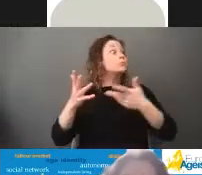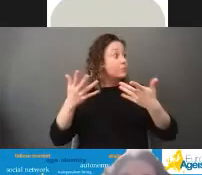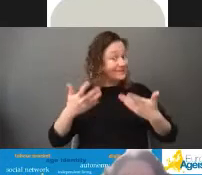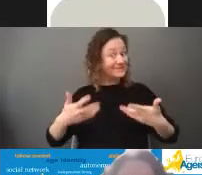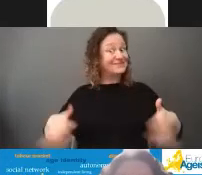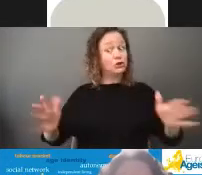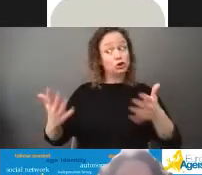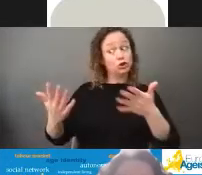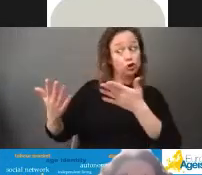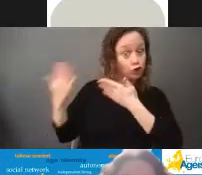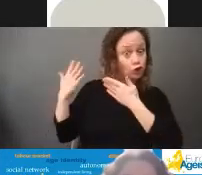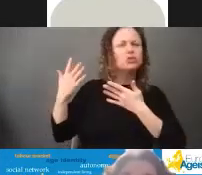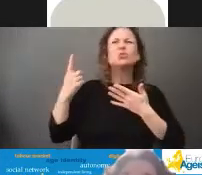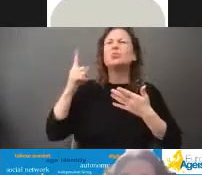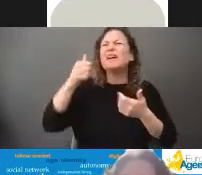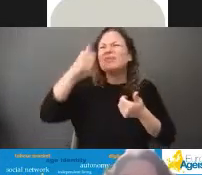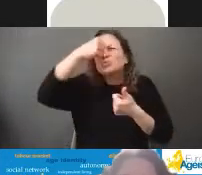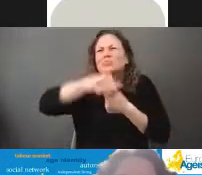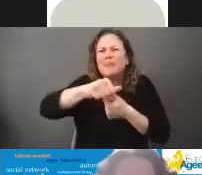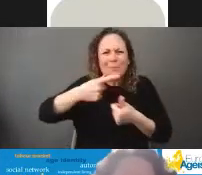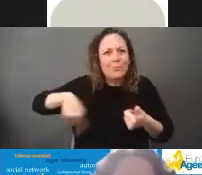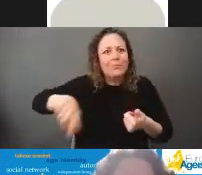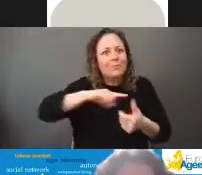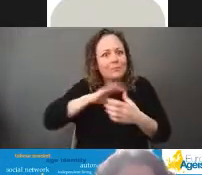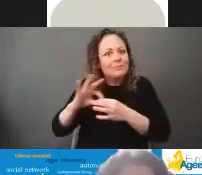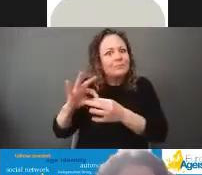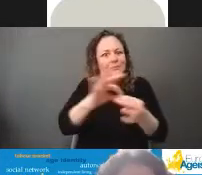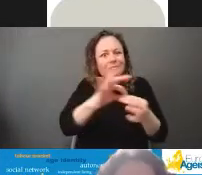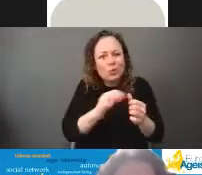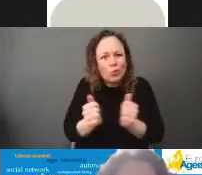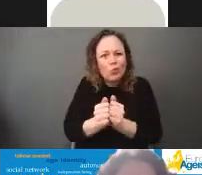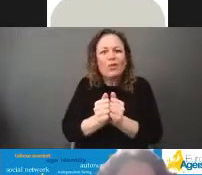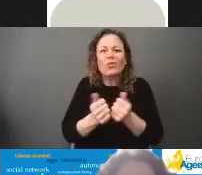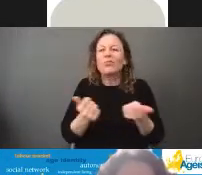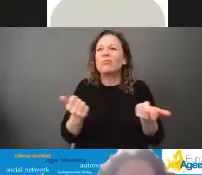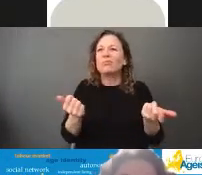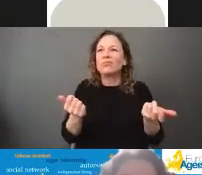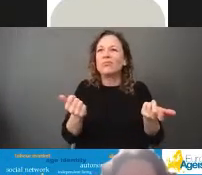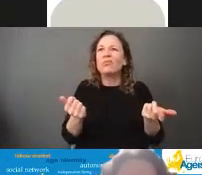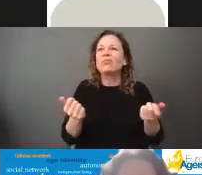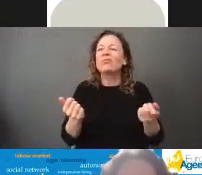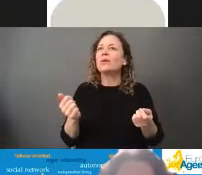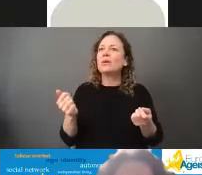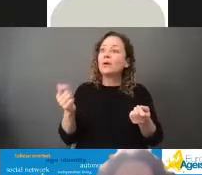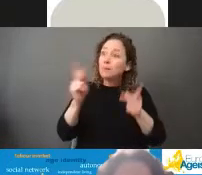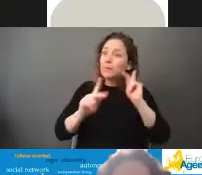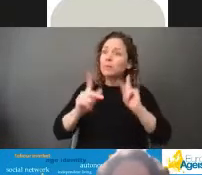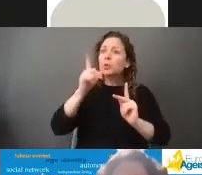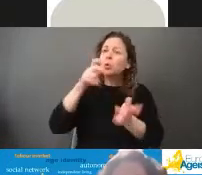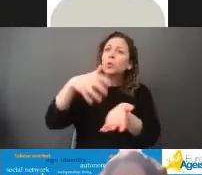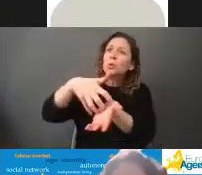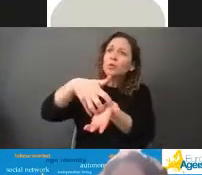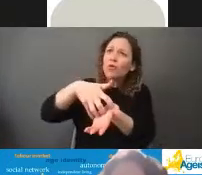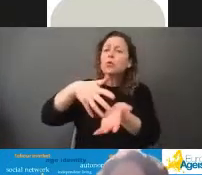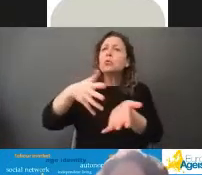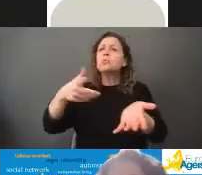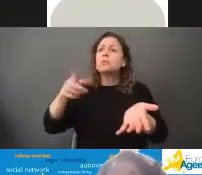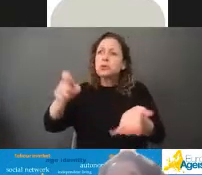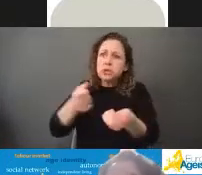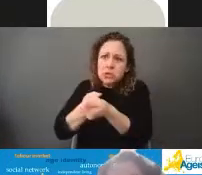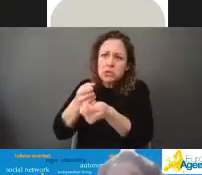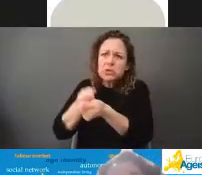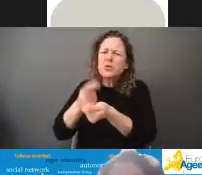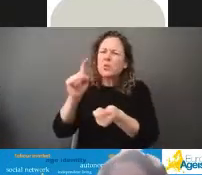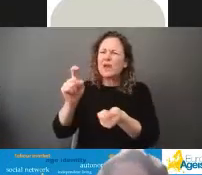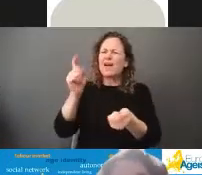not equal vulnerability, and we had to learn how to change our discourse around that, to communicate the risk,